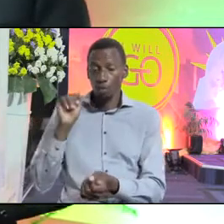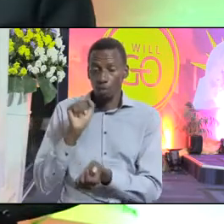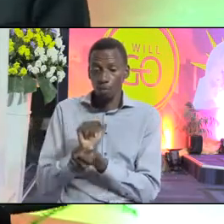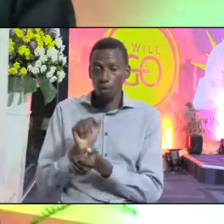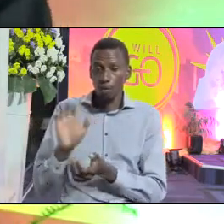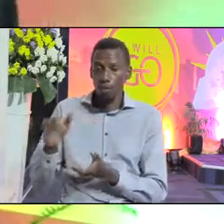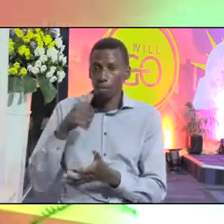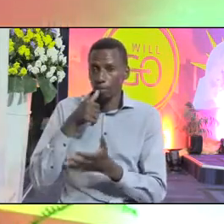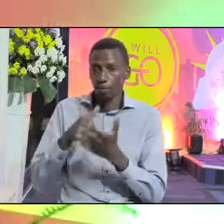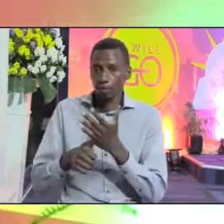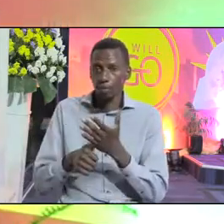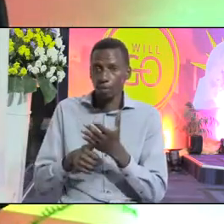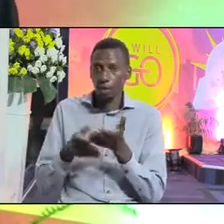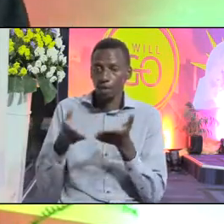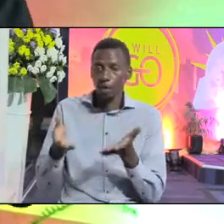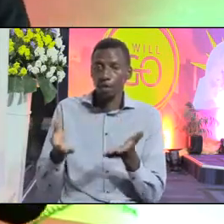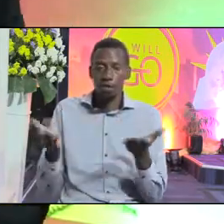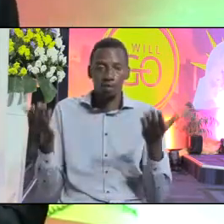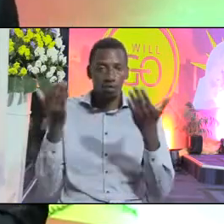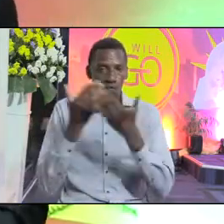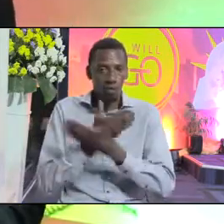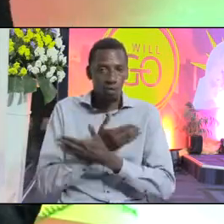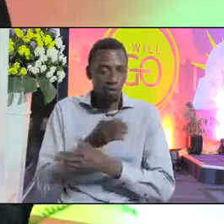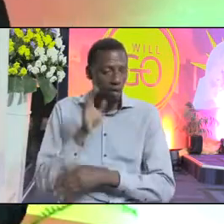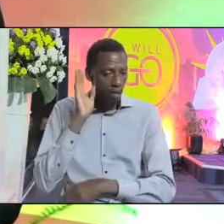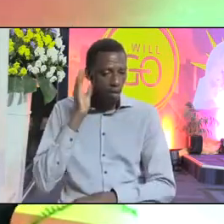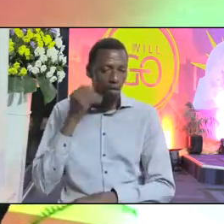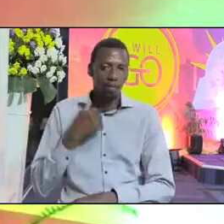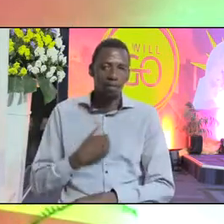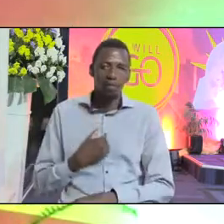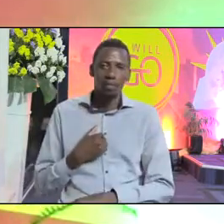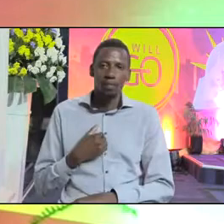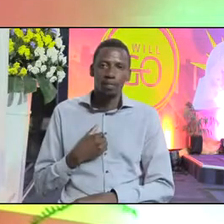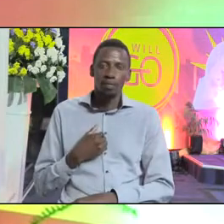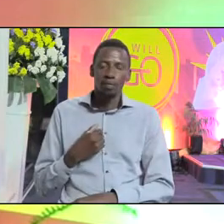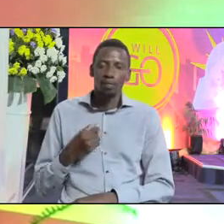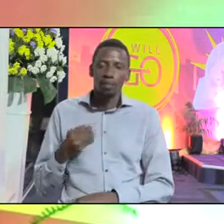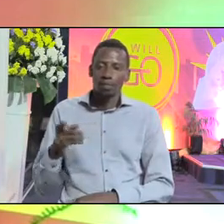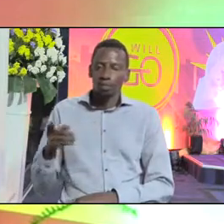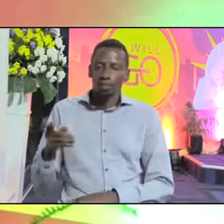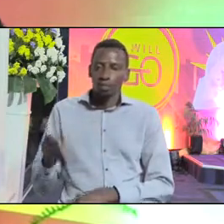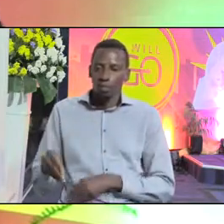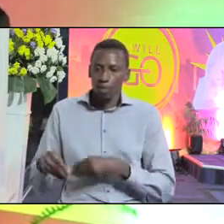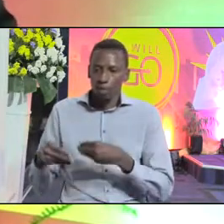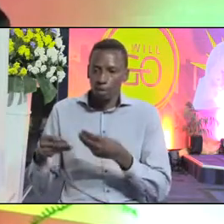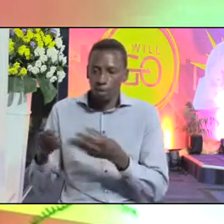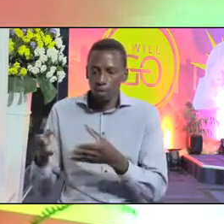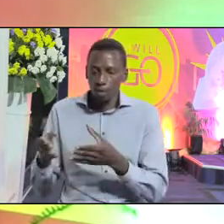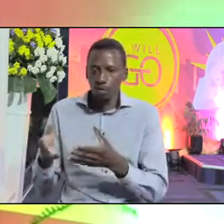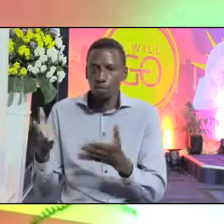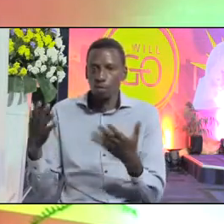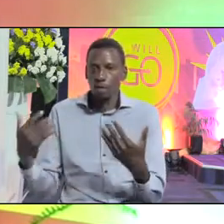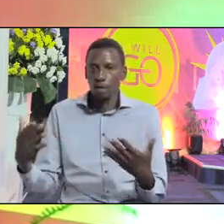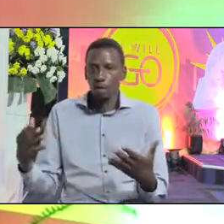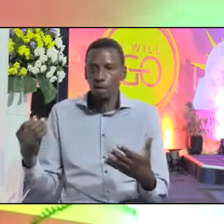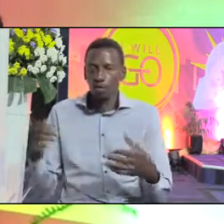tonight, was entrusted into the hands of a deacon, a